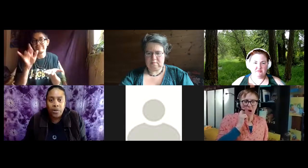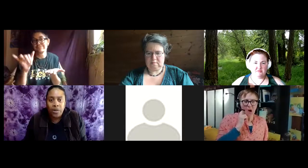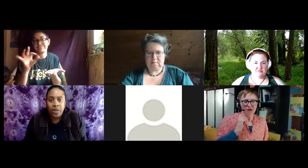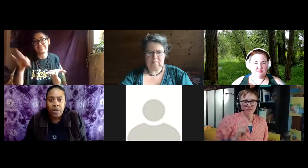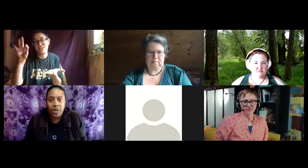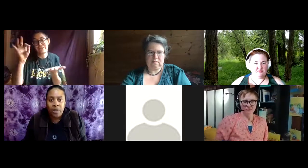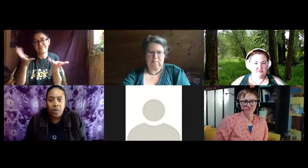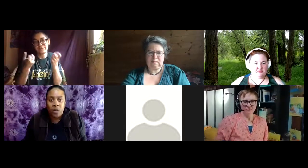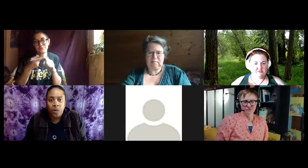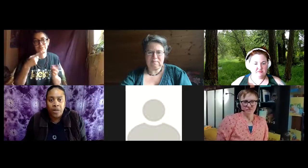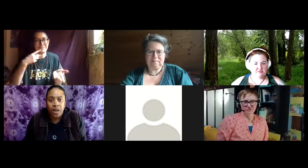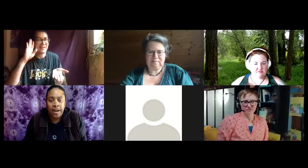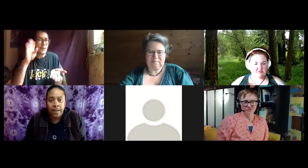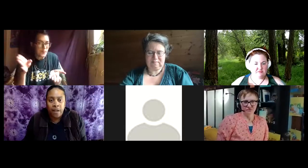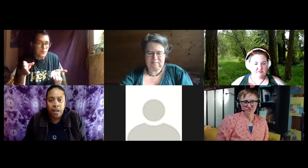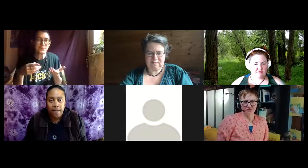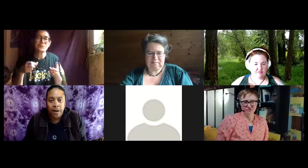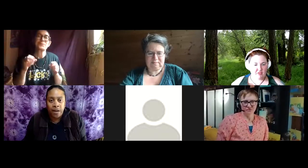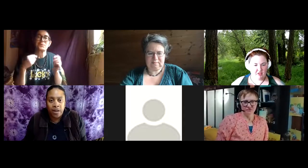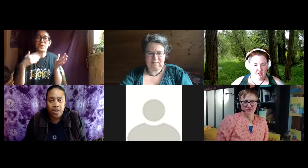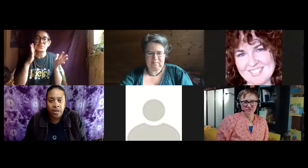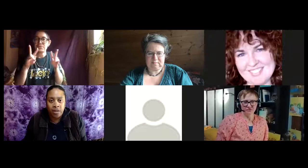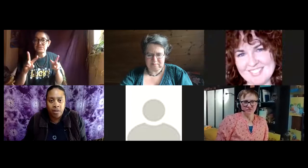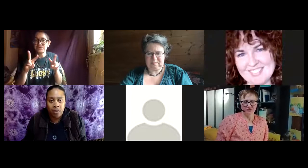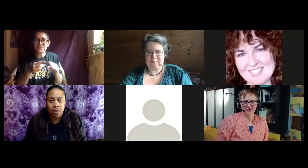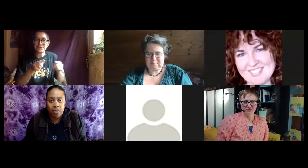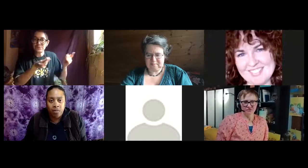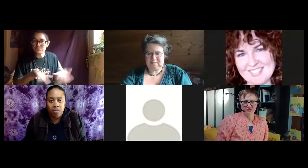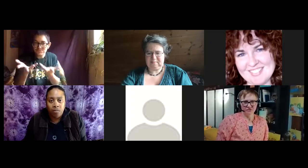And so some energies I'm going to work with tonight, definitely fairy energies.